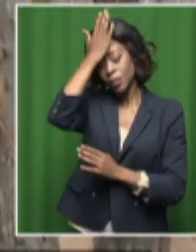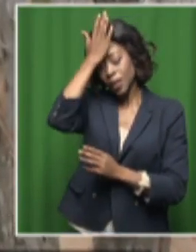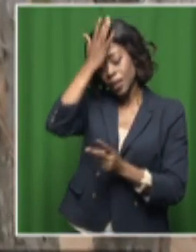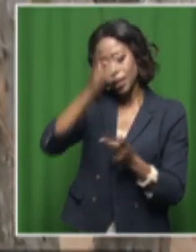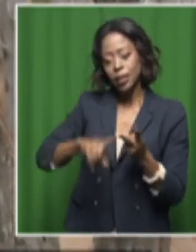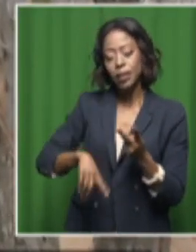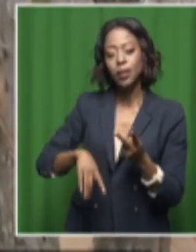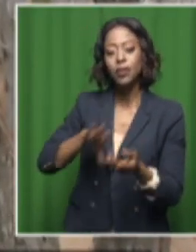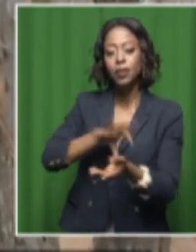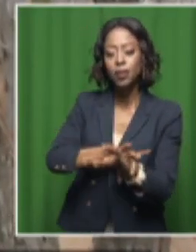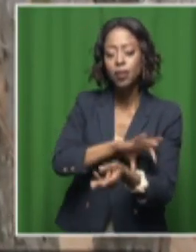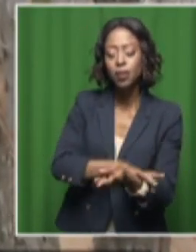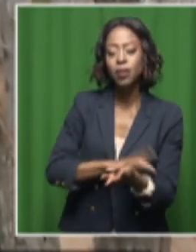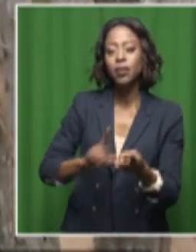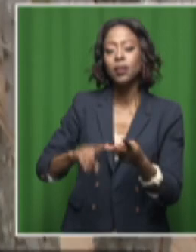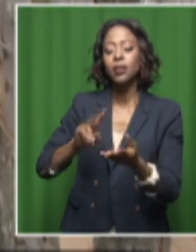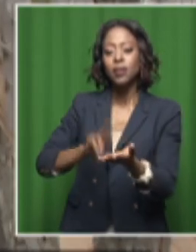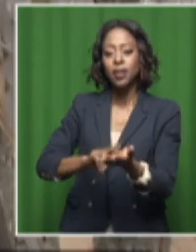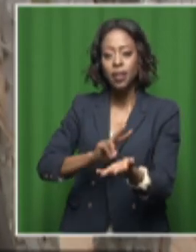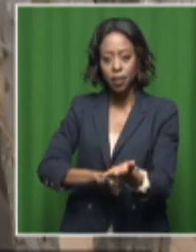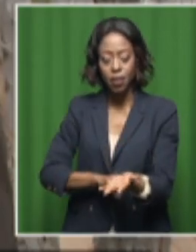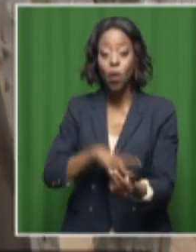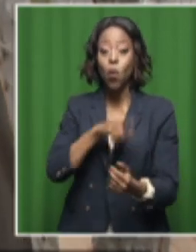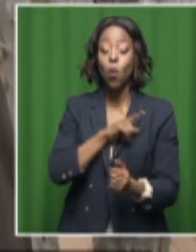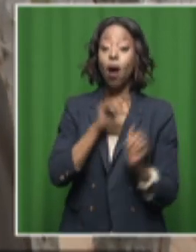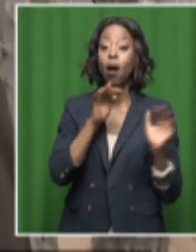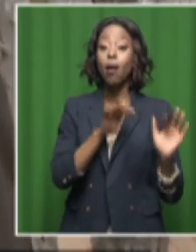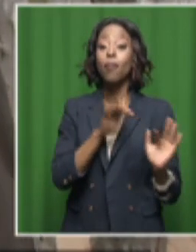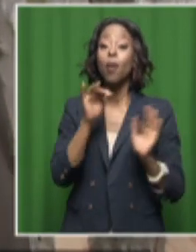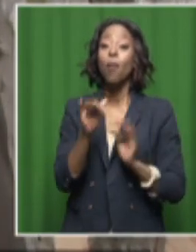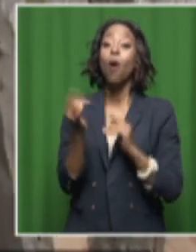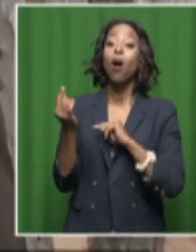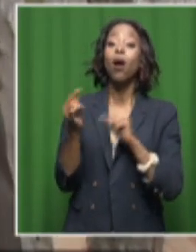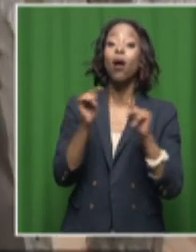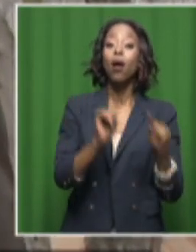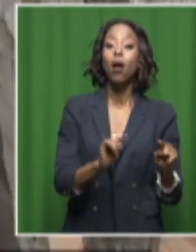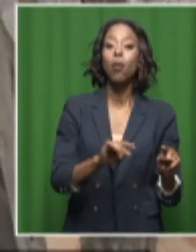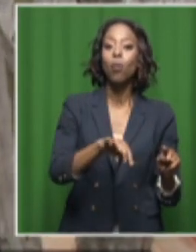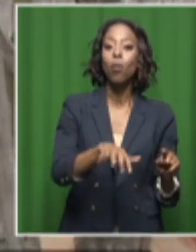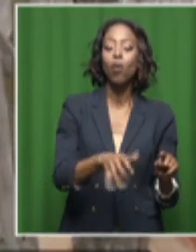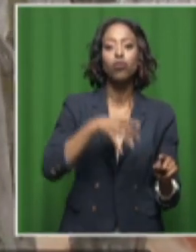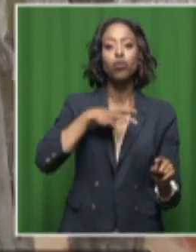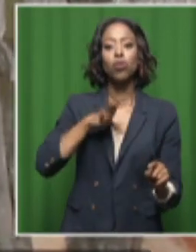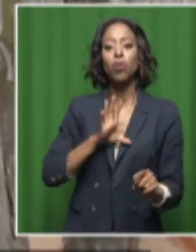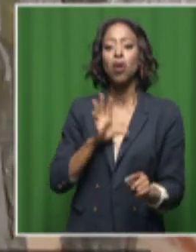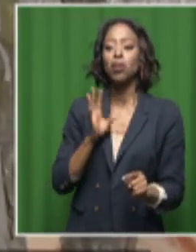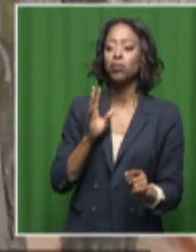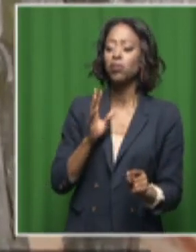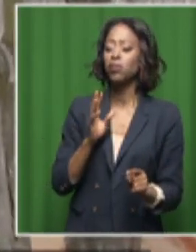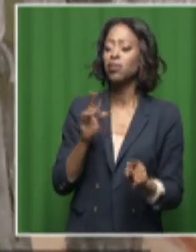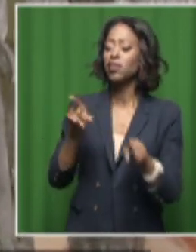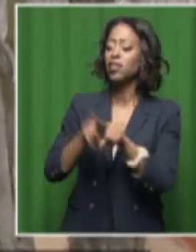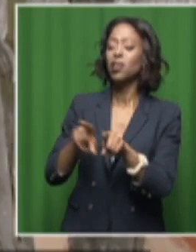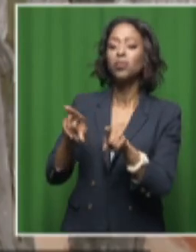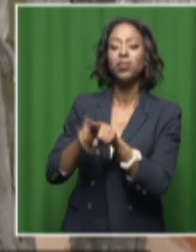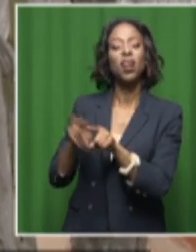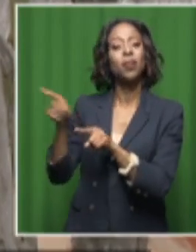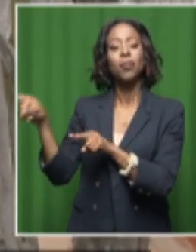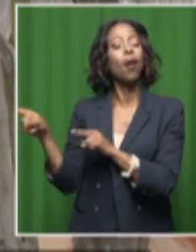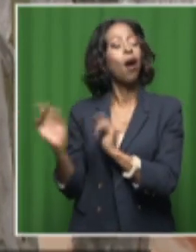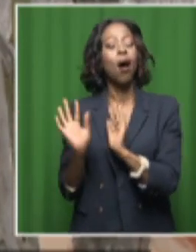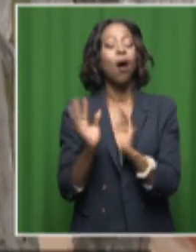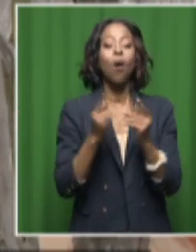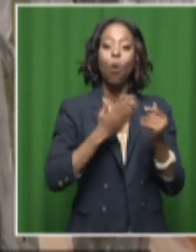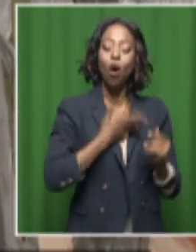people, the Tsonga people, the Venda people, because when people come to the province, they don't want to be seeing what they've left at their homes, but they want